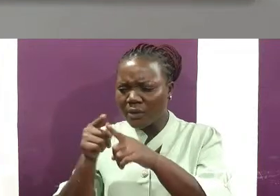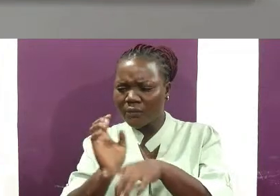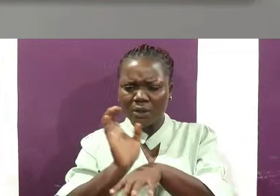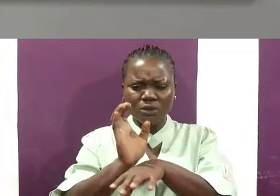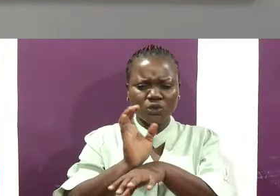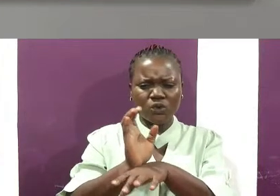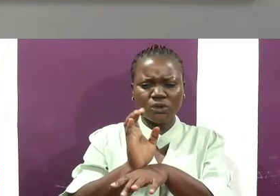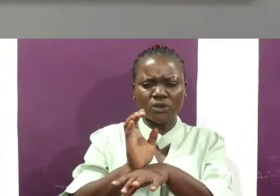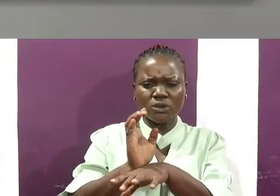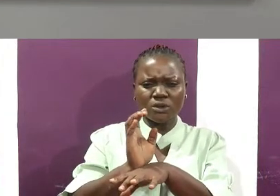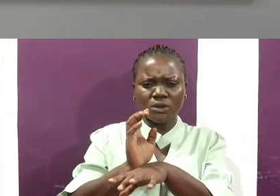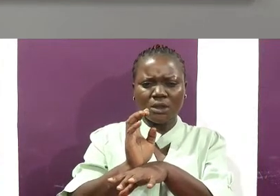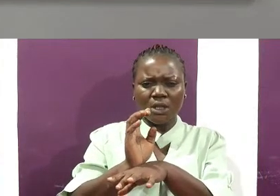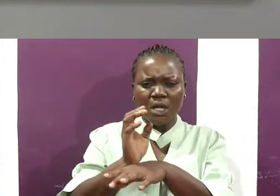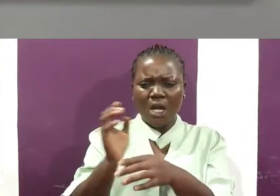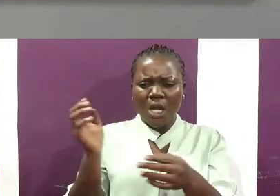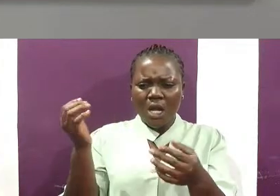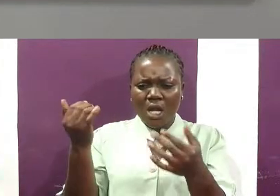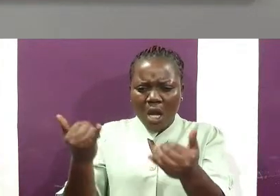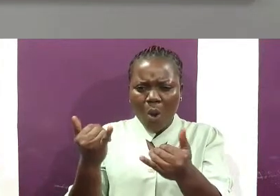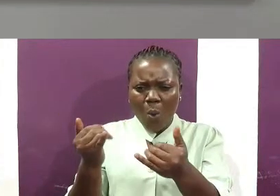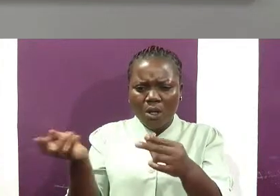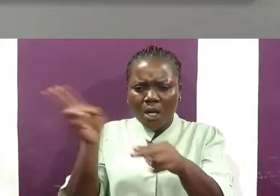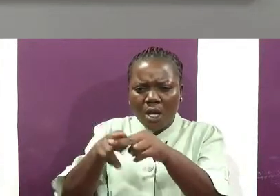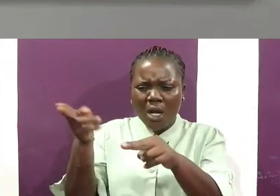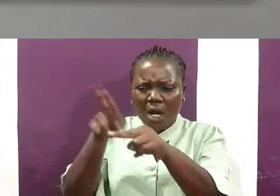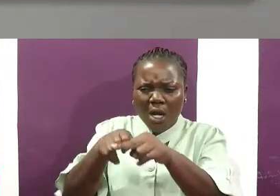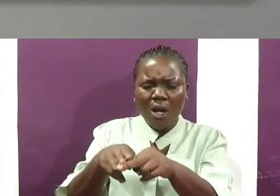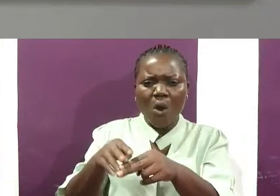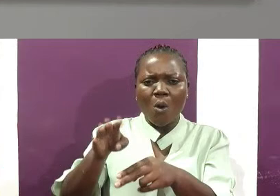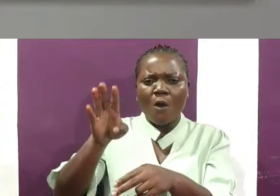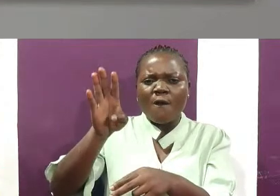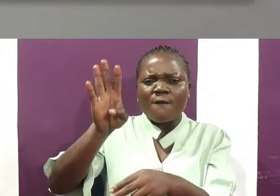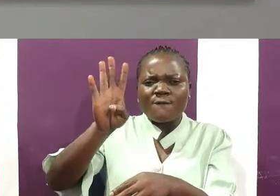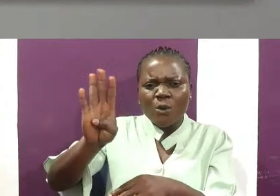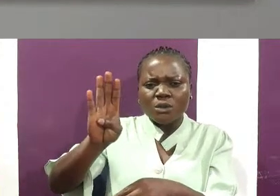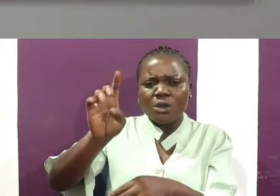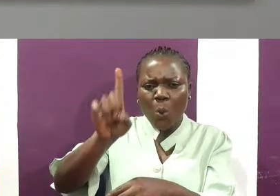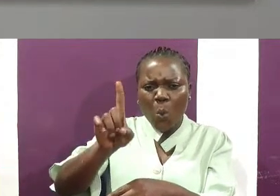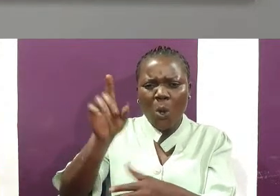what's 41,000. What's happened to our world? How have we gotten to this point?